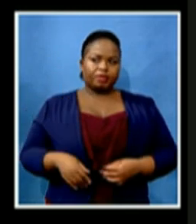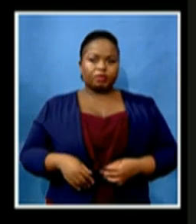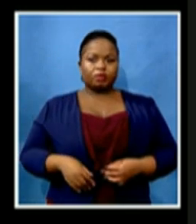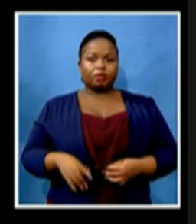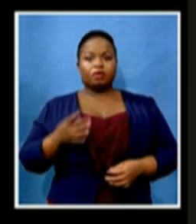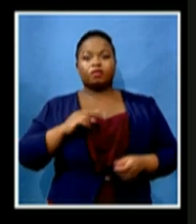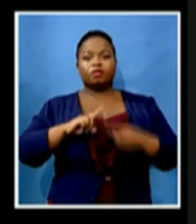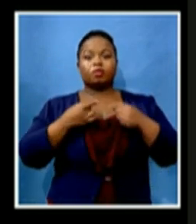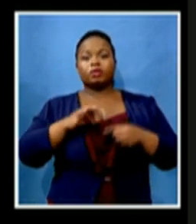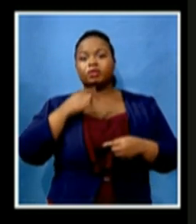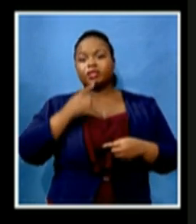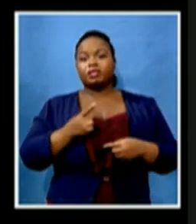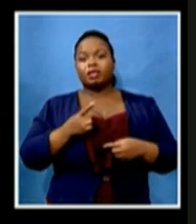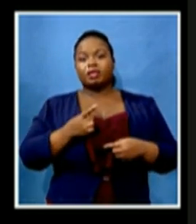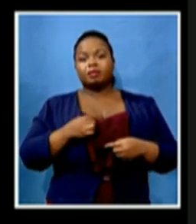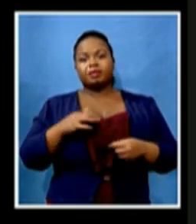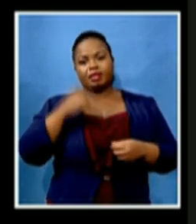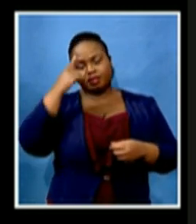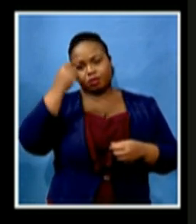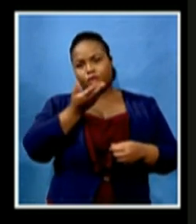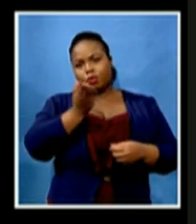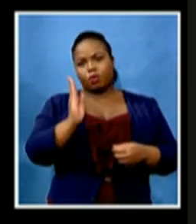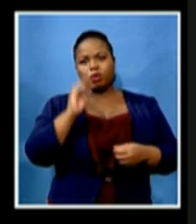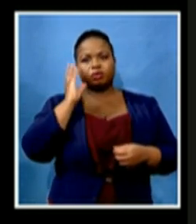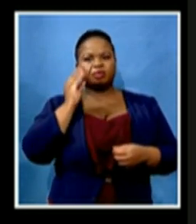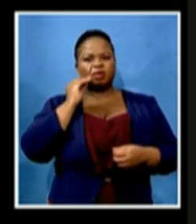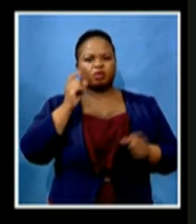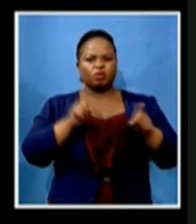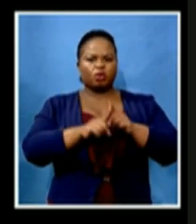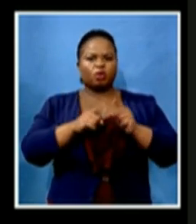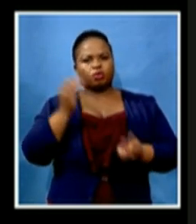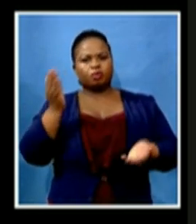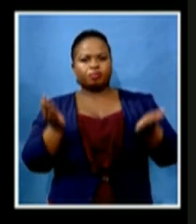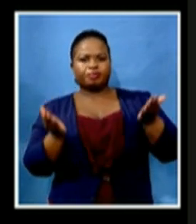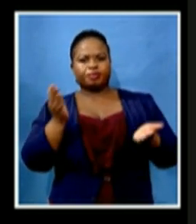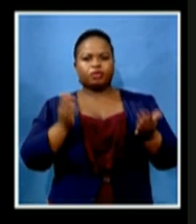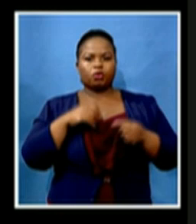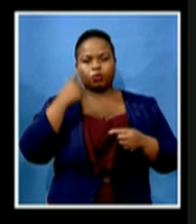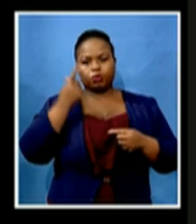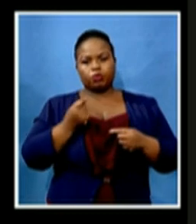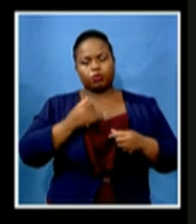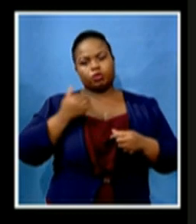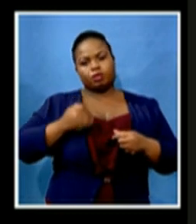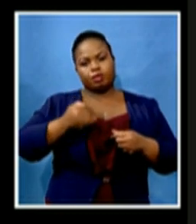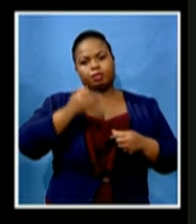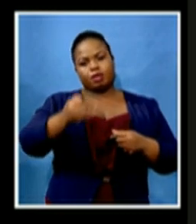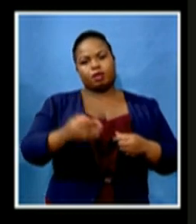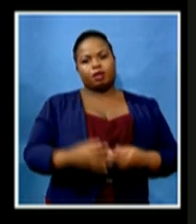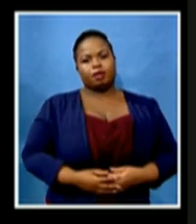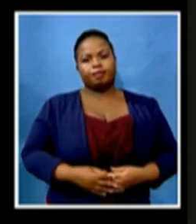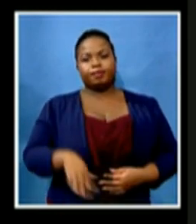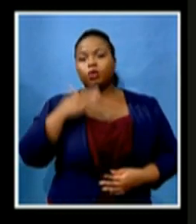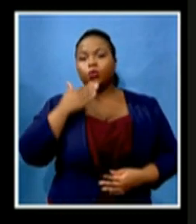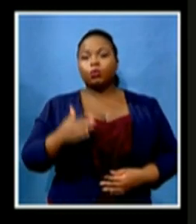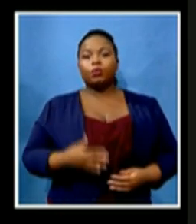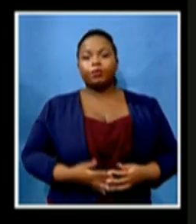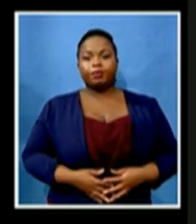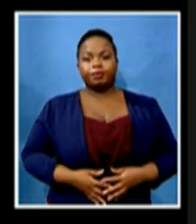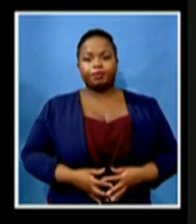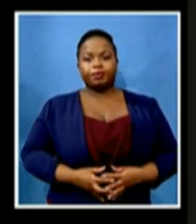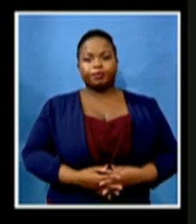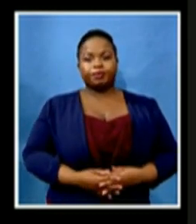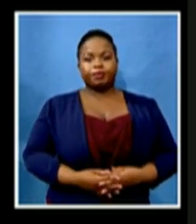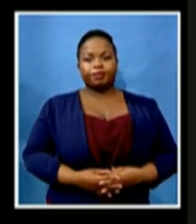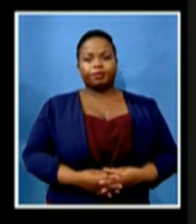to as calibration, and we do that regularly as well. Thank you. Thank you so much, Juliette. If I